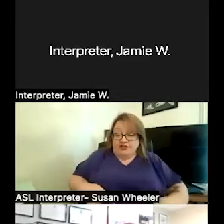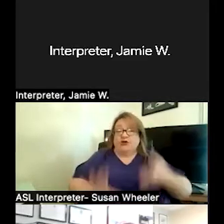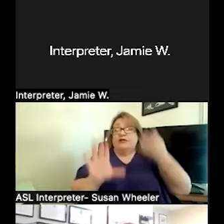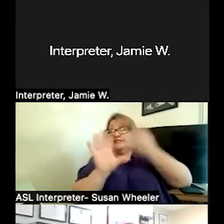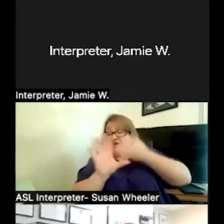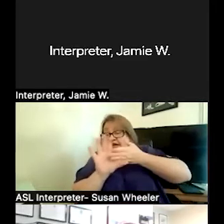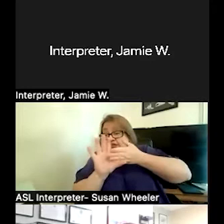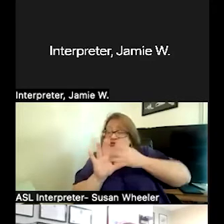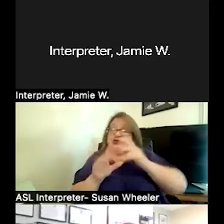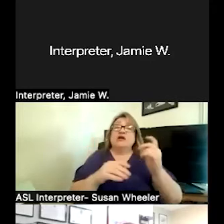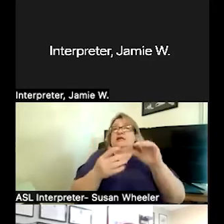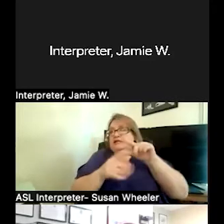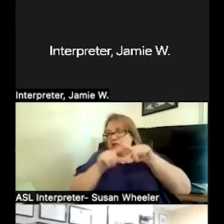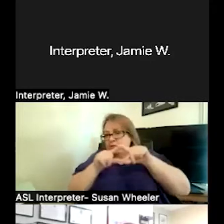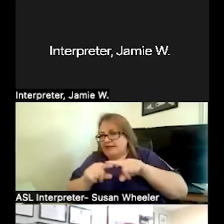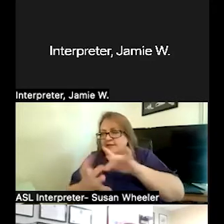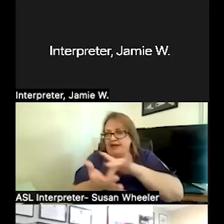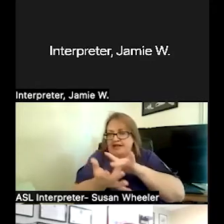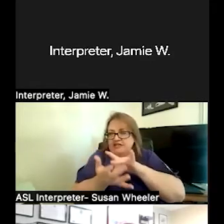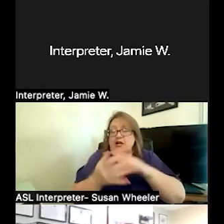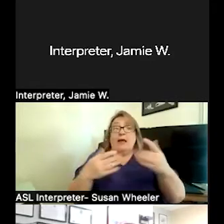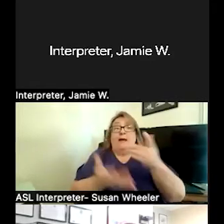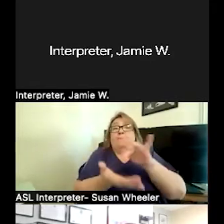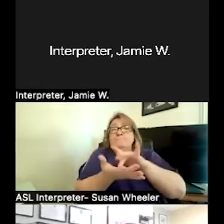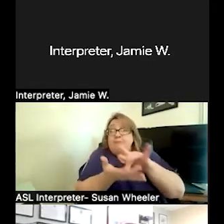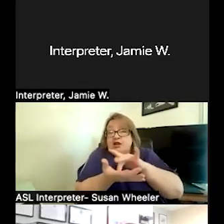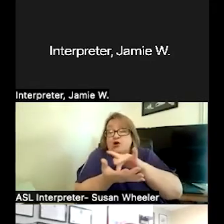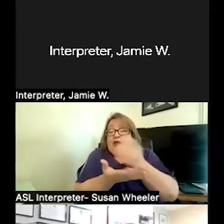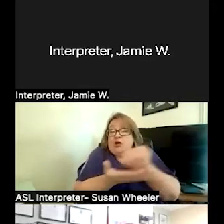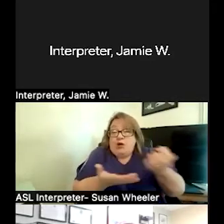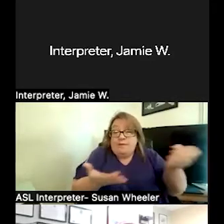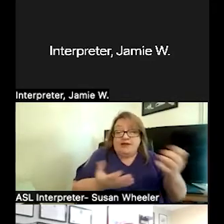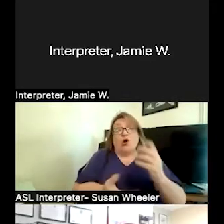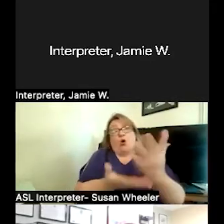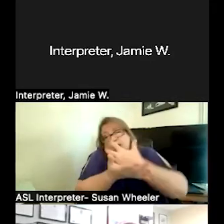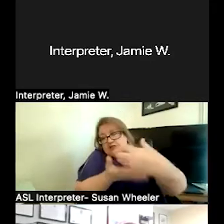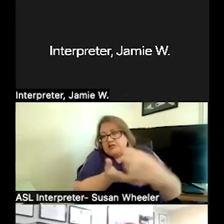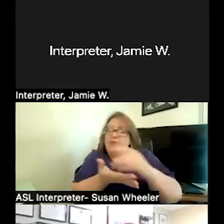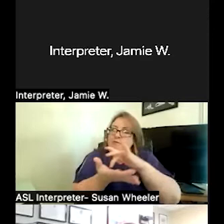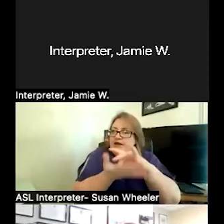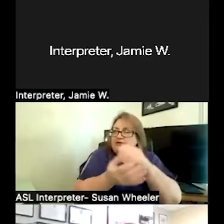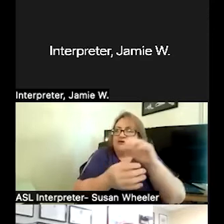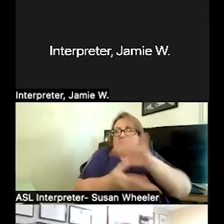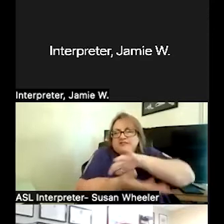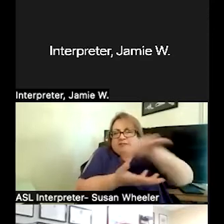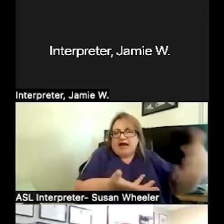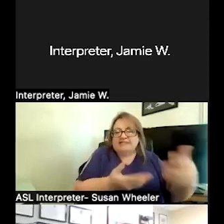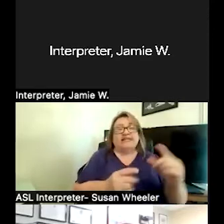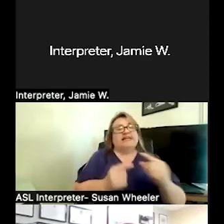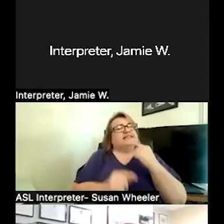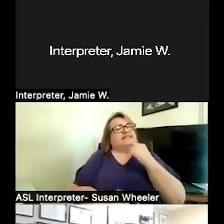on medication, medical equipment or consumable medical supplies or services, significant injury